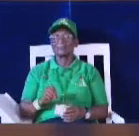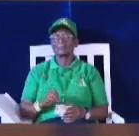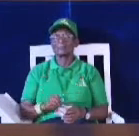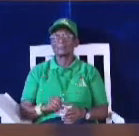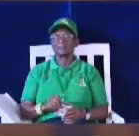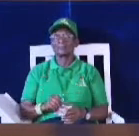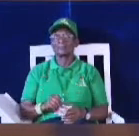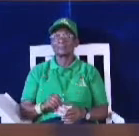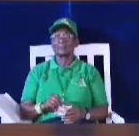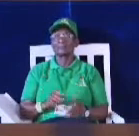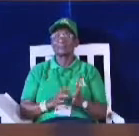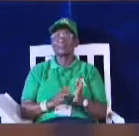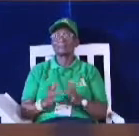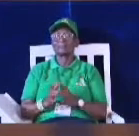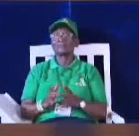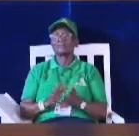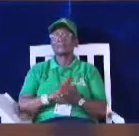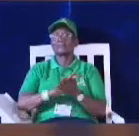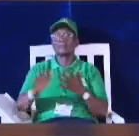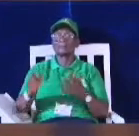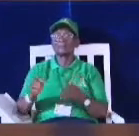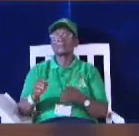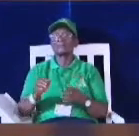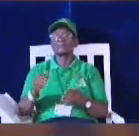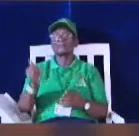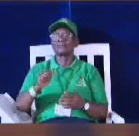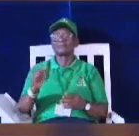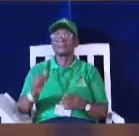cleansed 10 lepers.